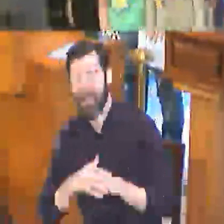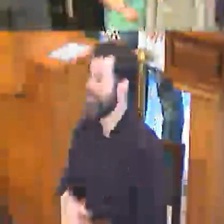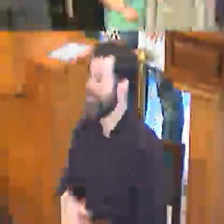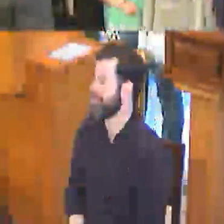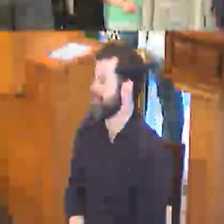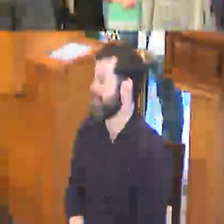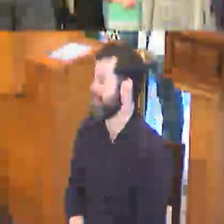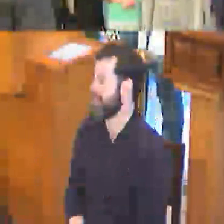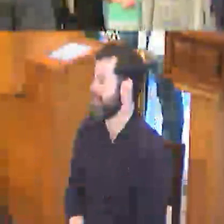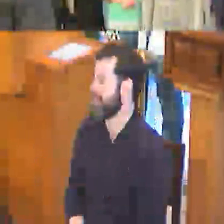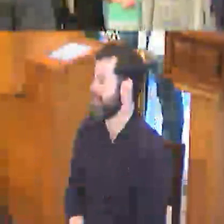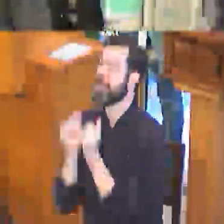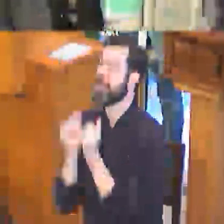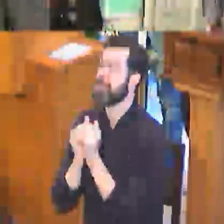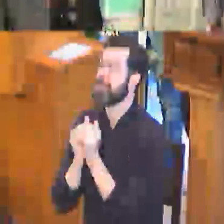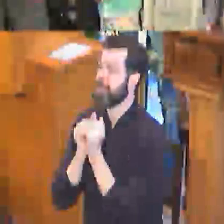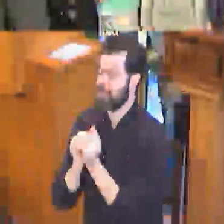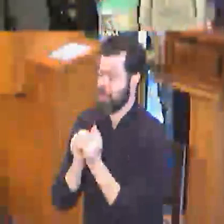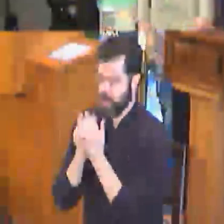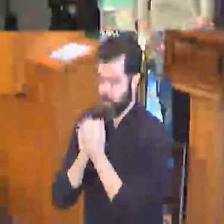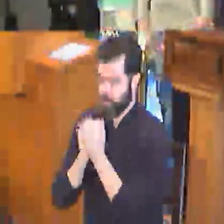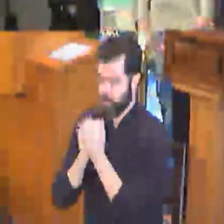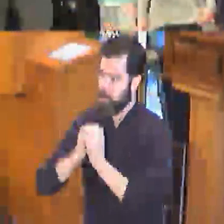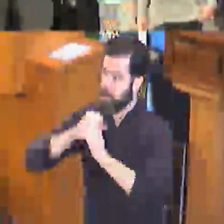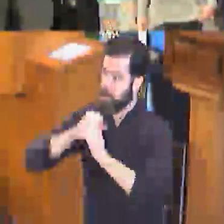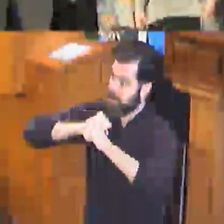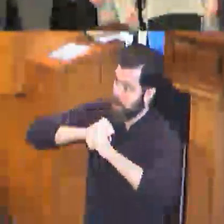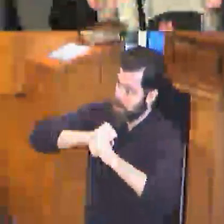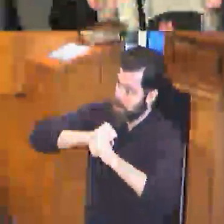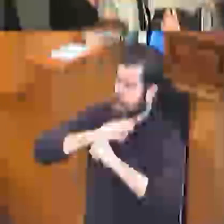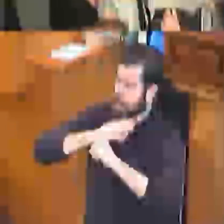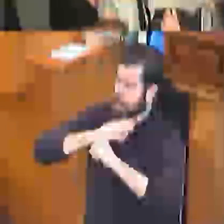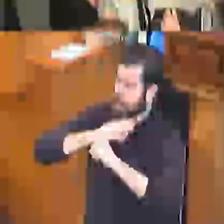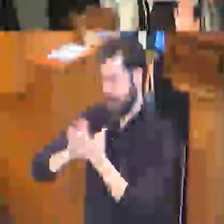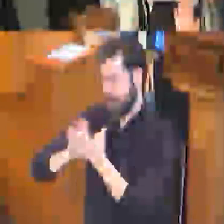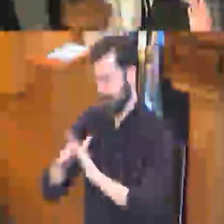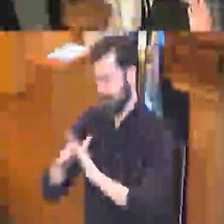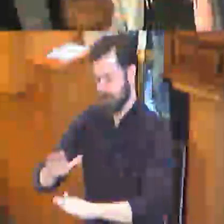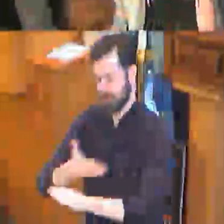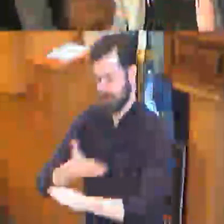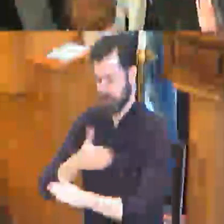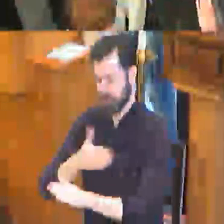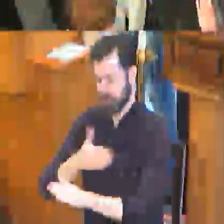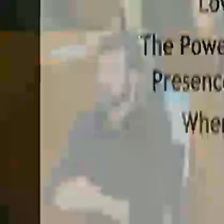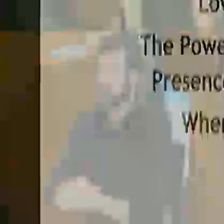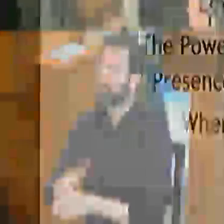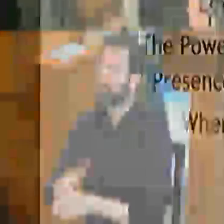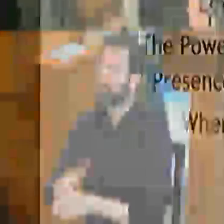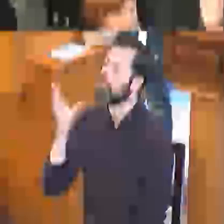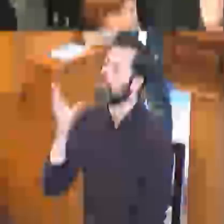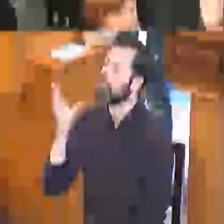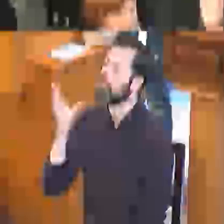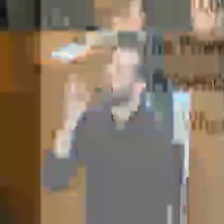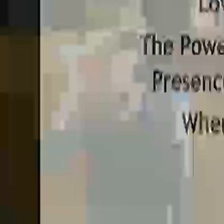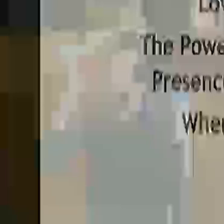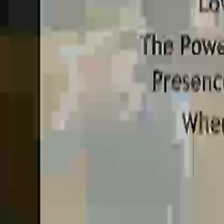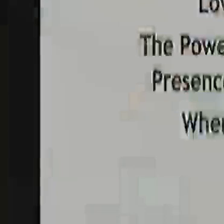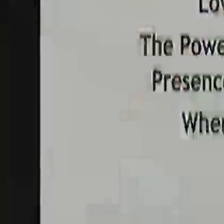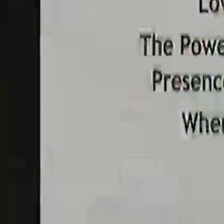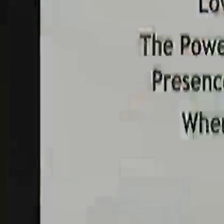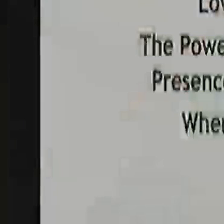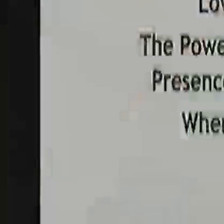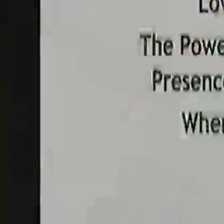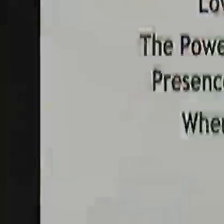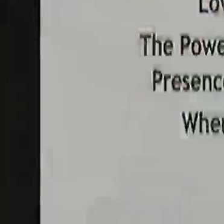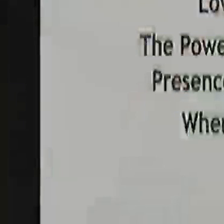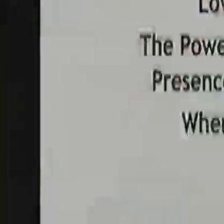join together now and affirm our prayer for protection and our peace song together. The light of God surrounds us.